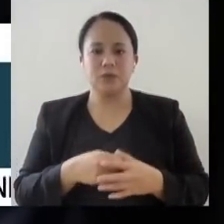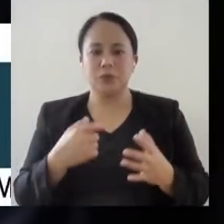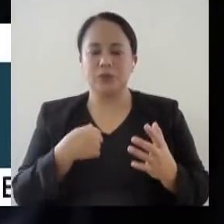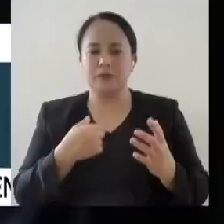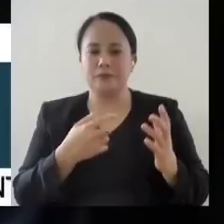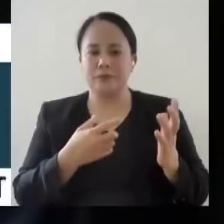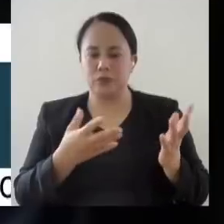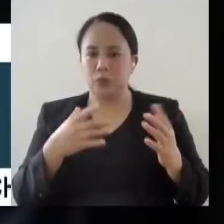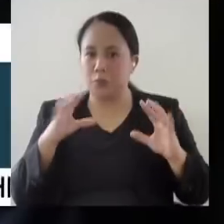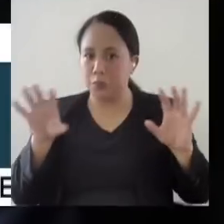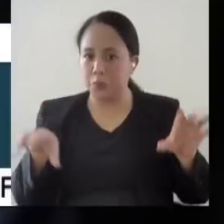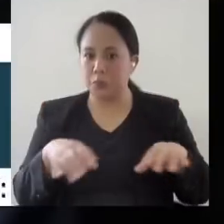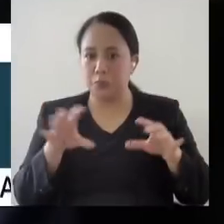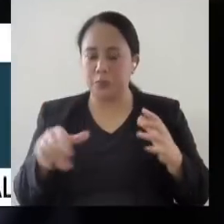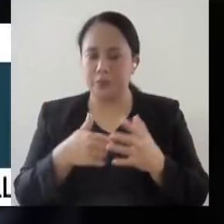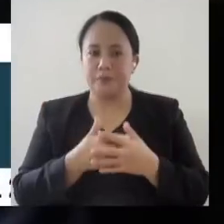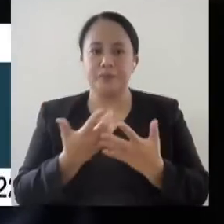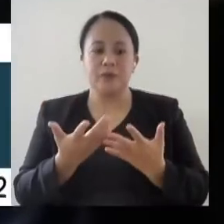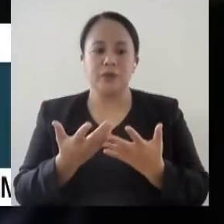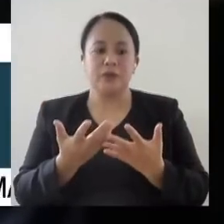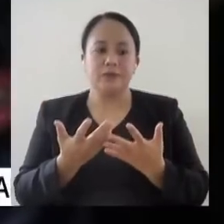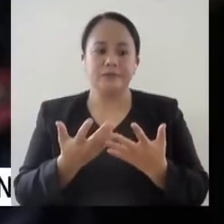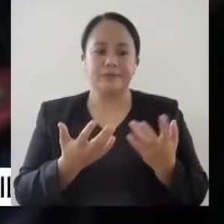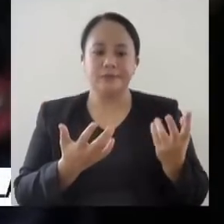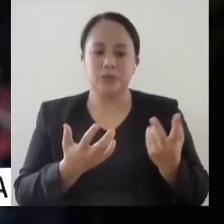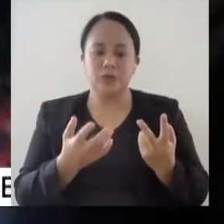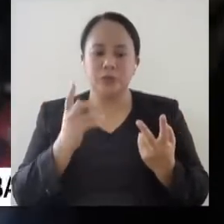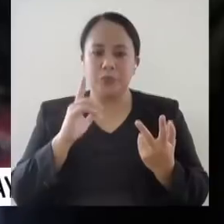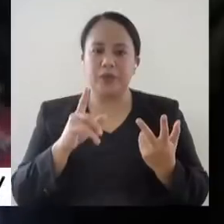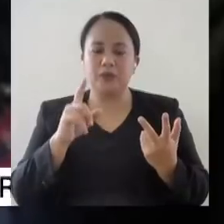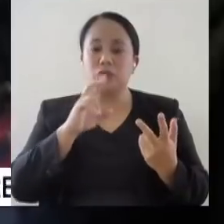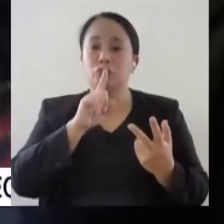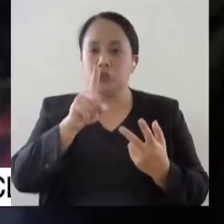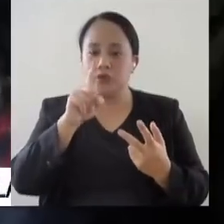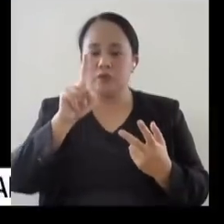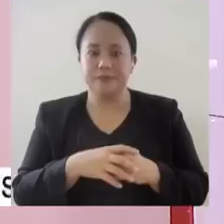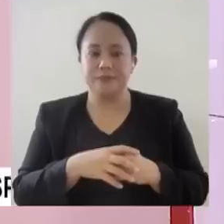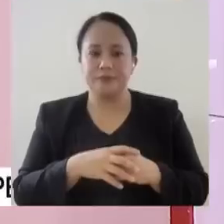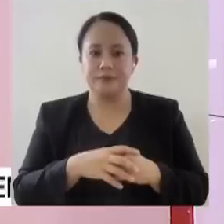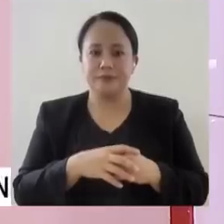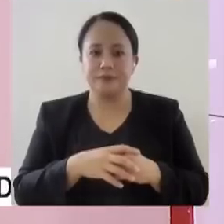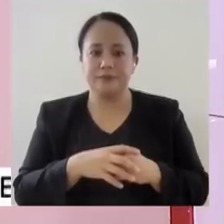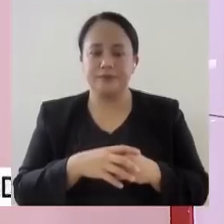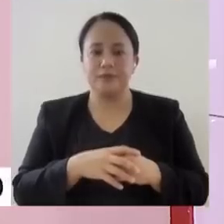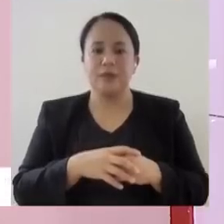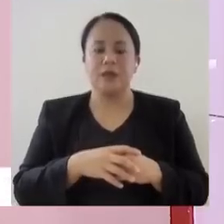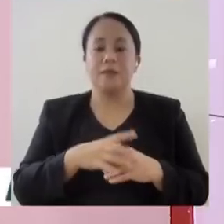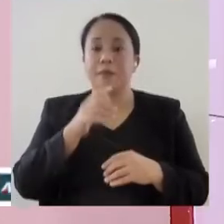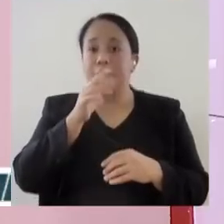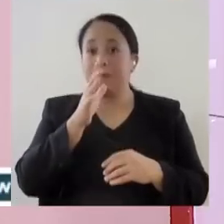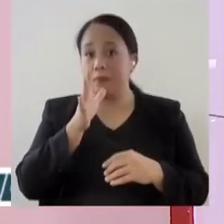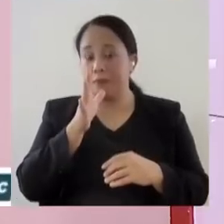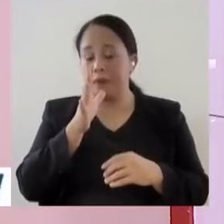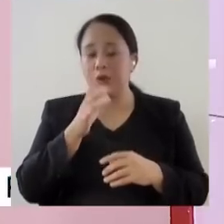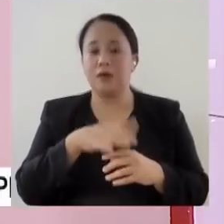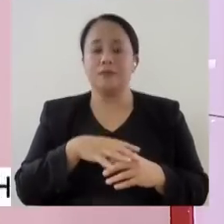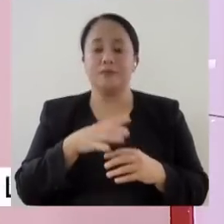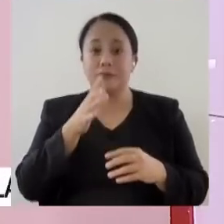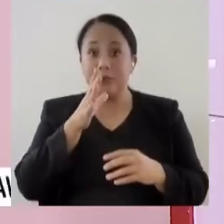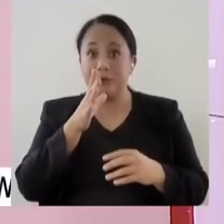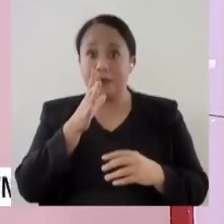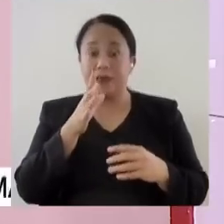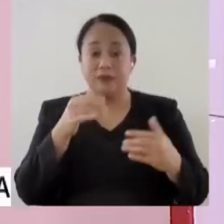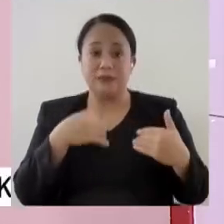effort na the truth will come out in the investigation. The mother of the slain teen has arrived home from